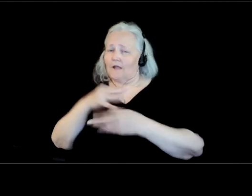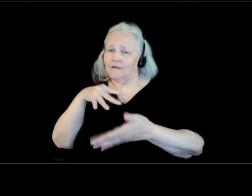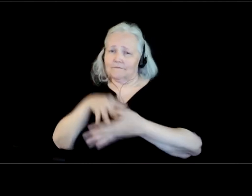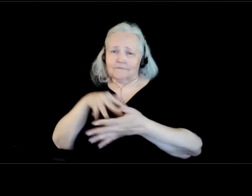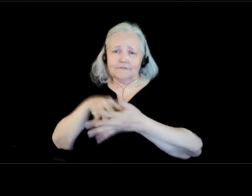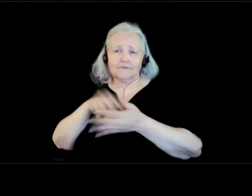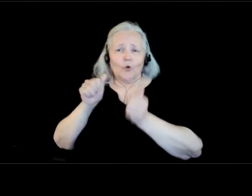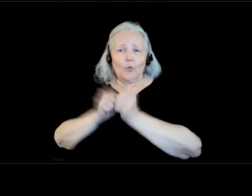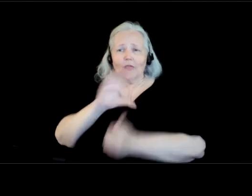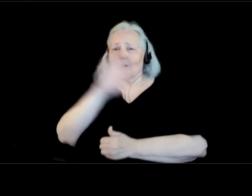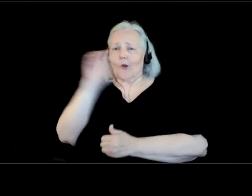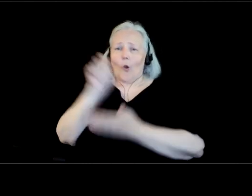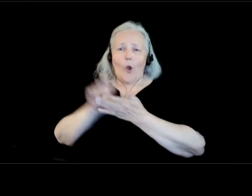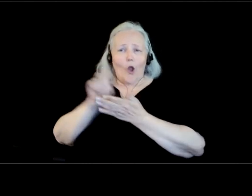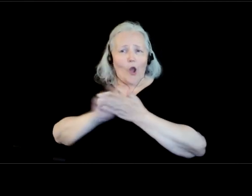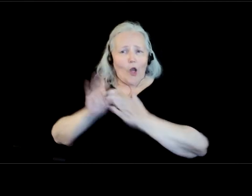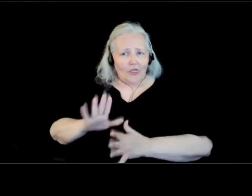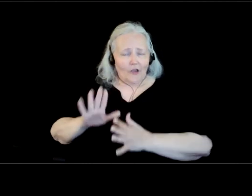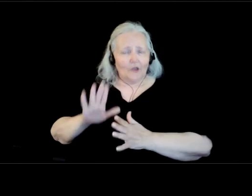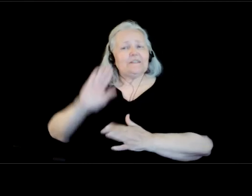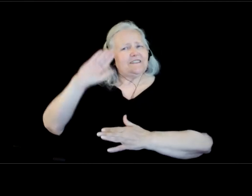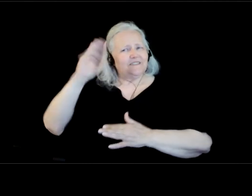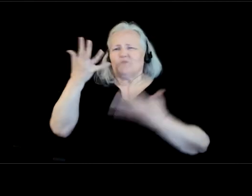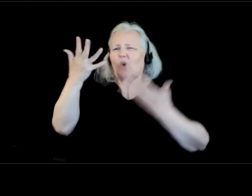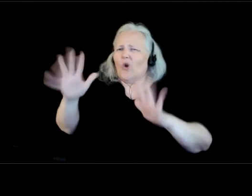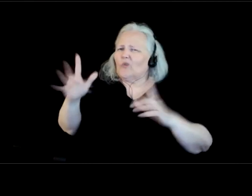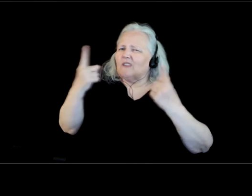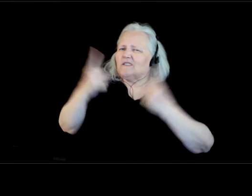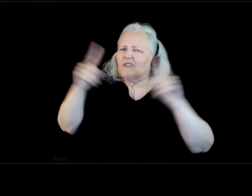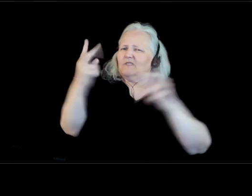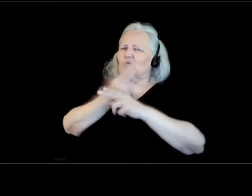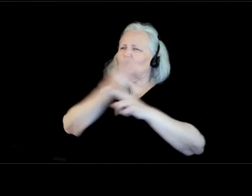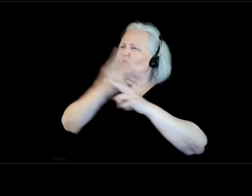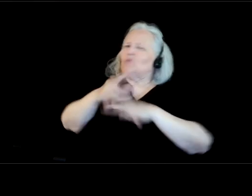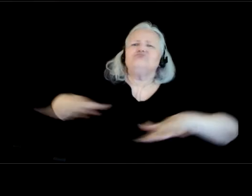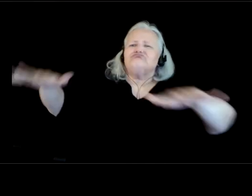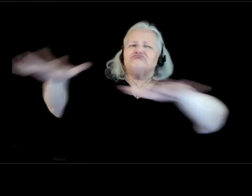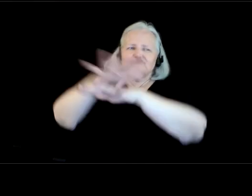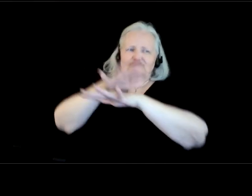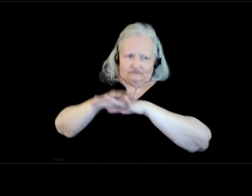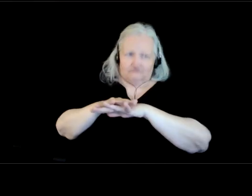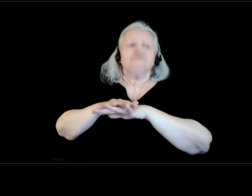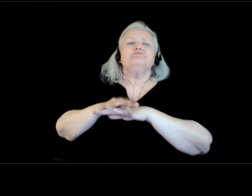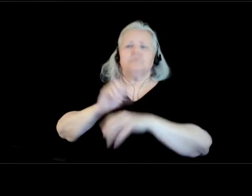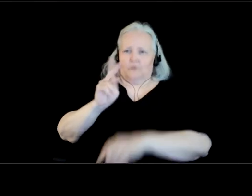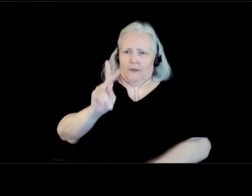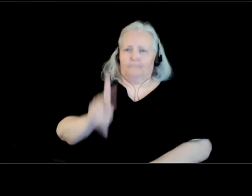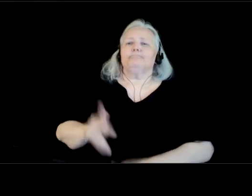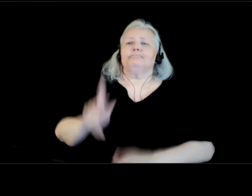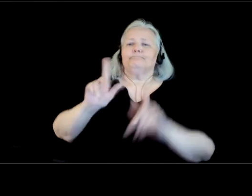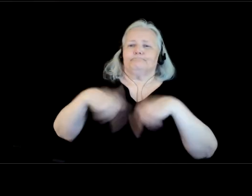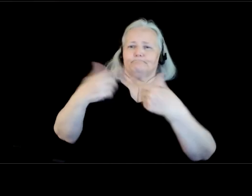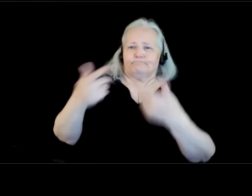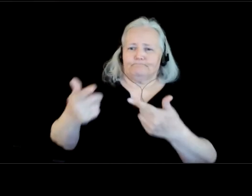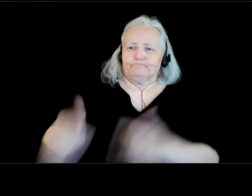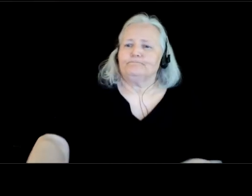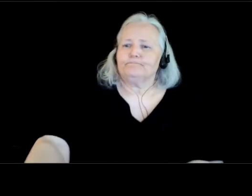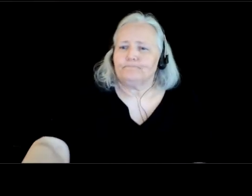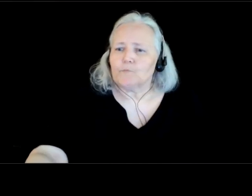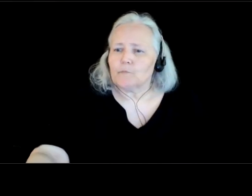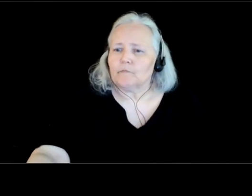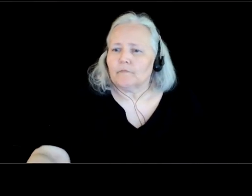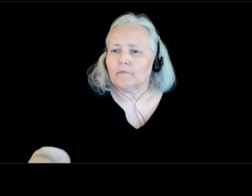model working well in the field. So that's an important point. And so say